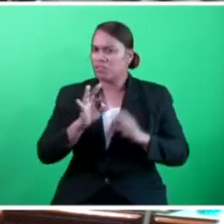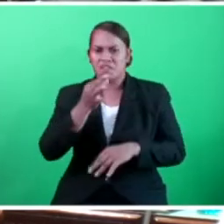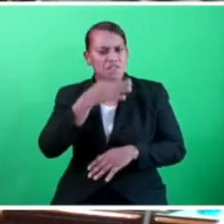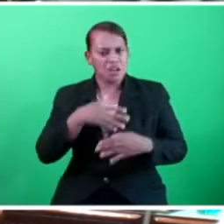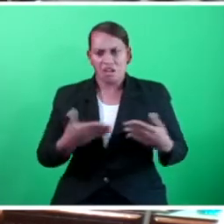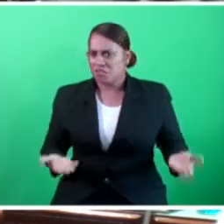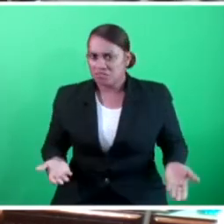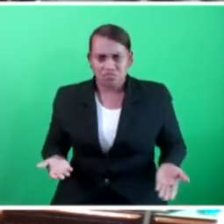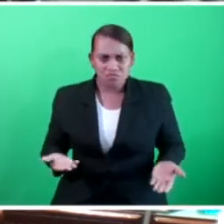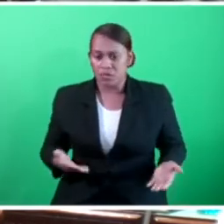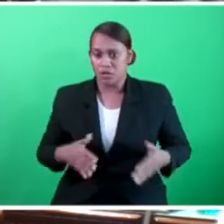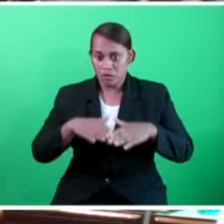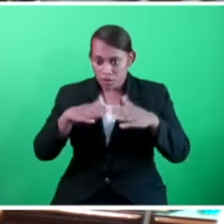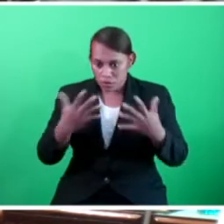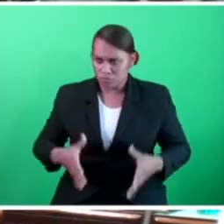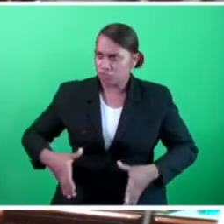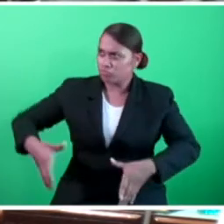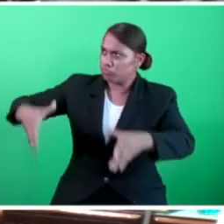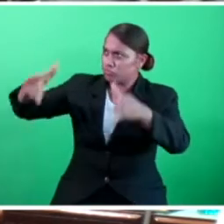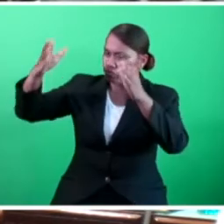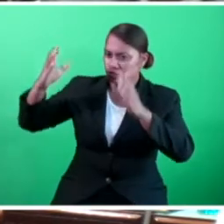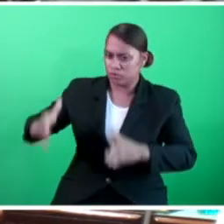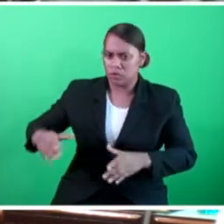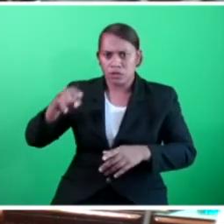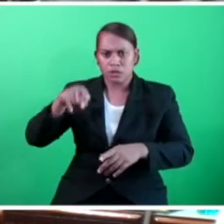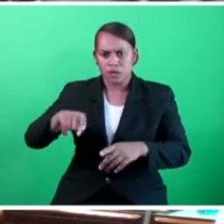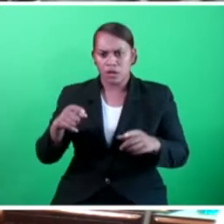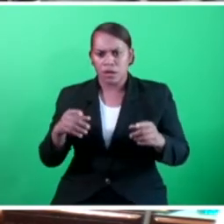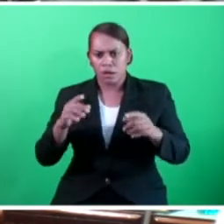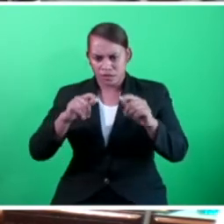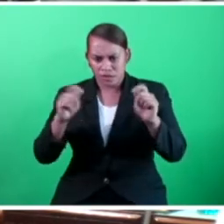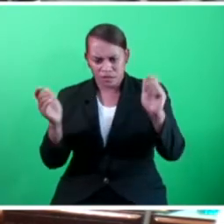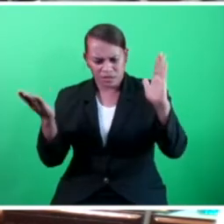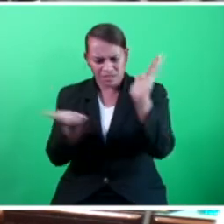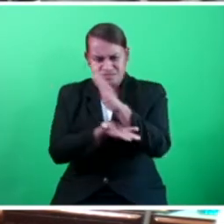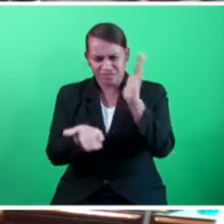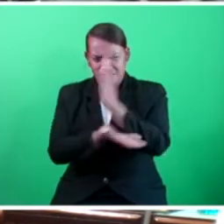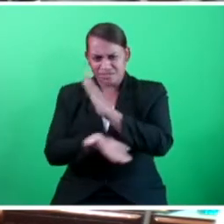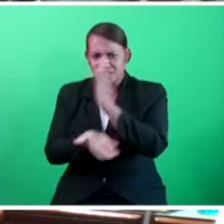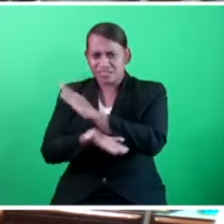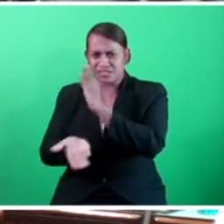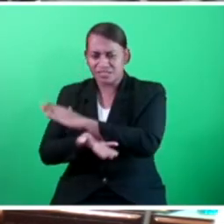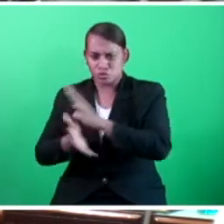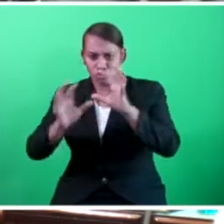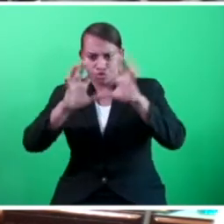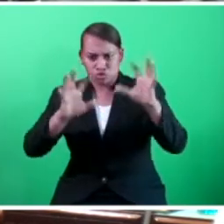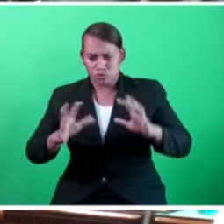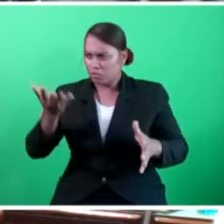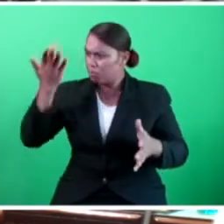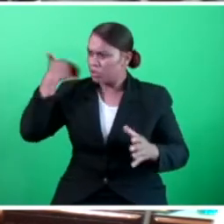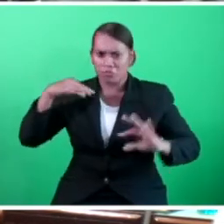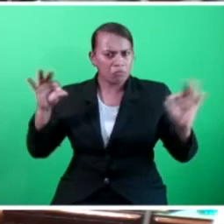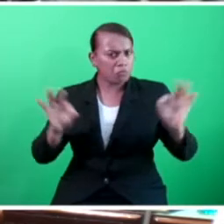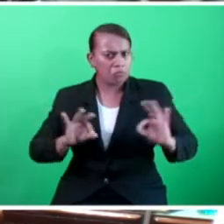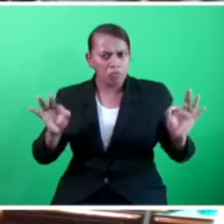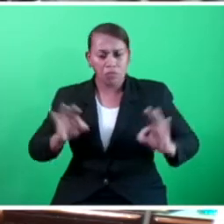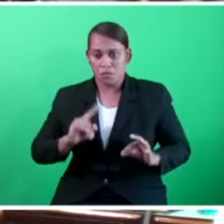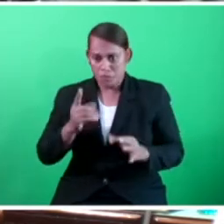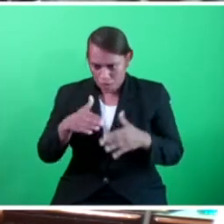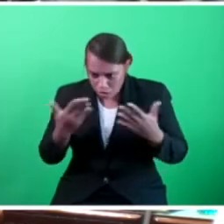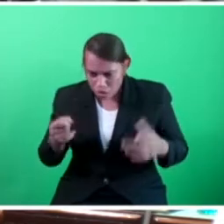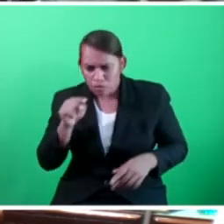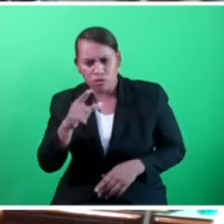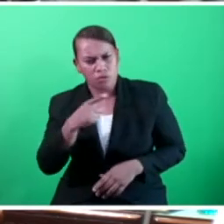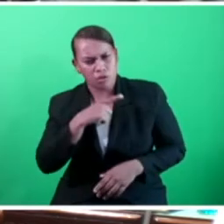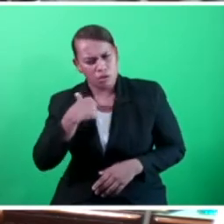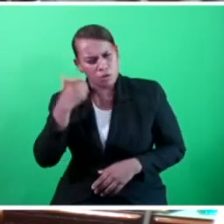catchment, for example, logging, agriculture activities, did not happen at that particular point in time. And therefore, because of